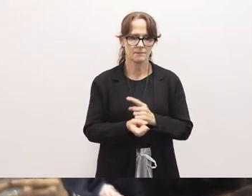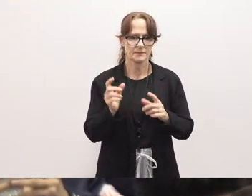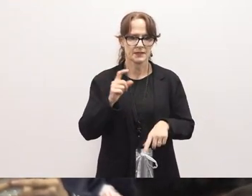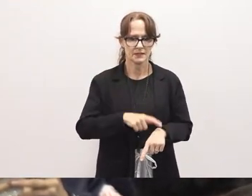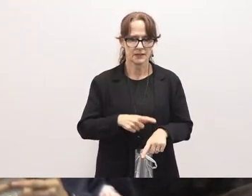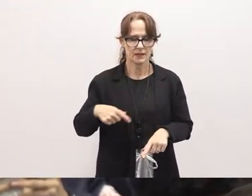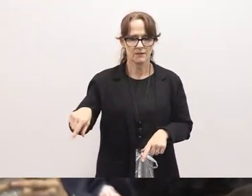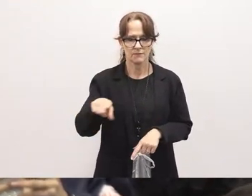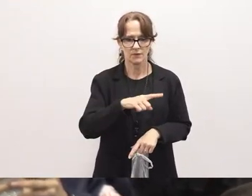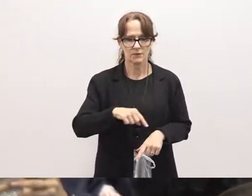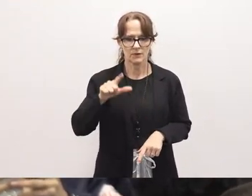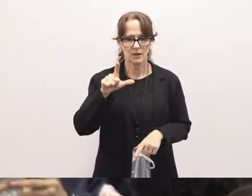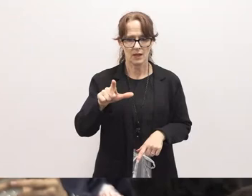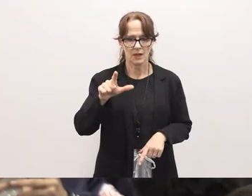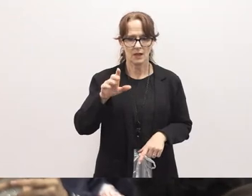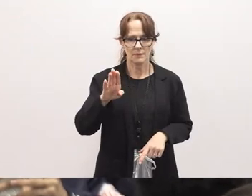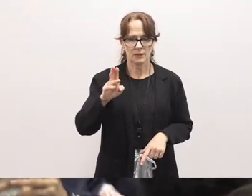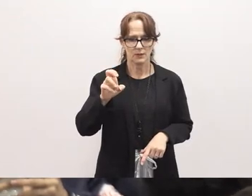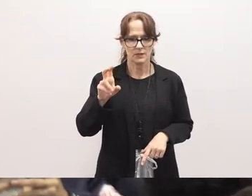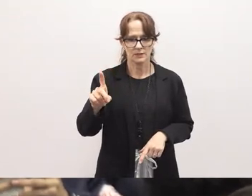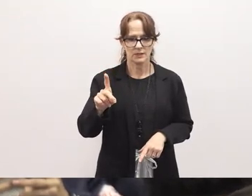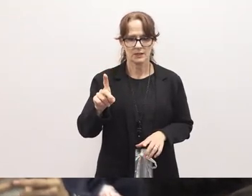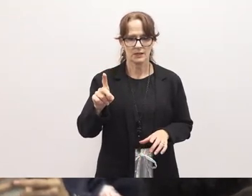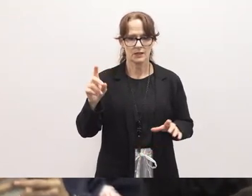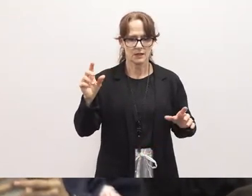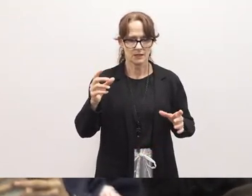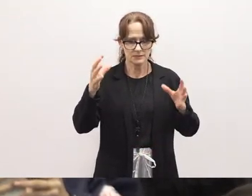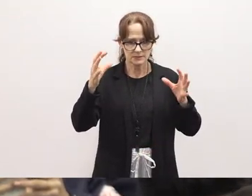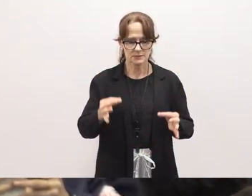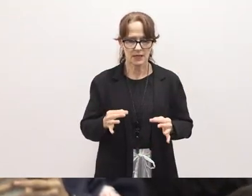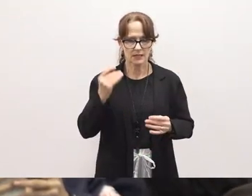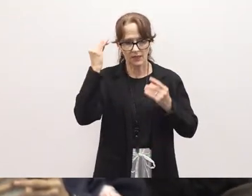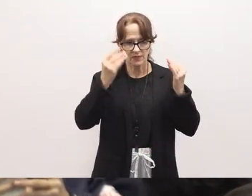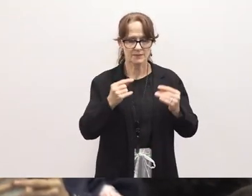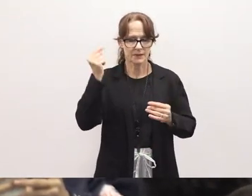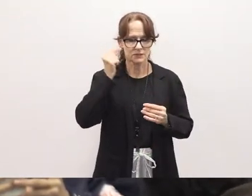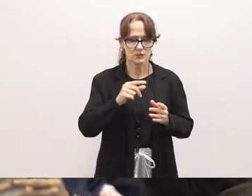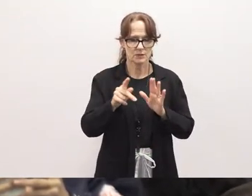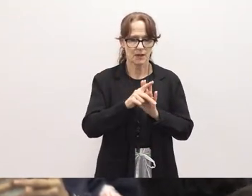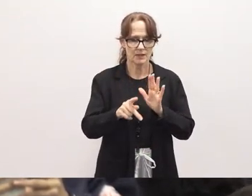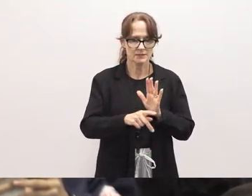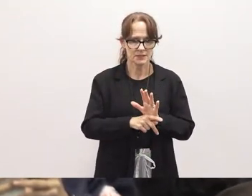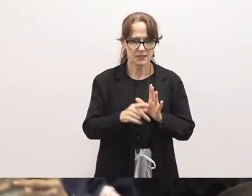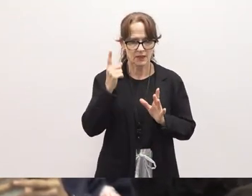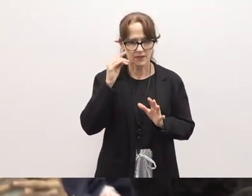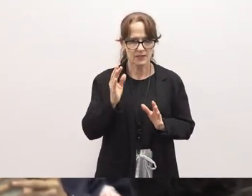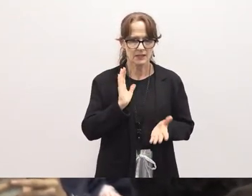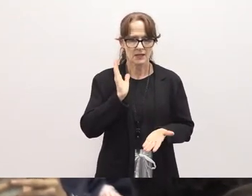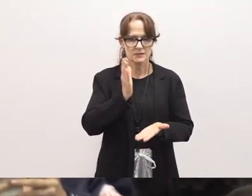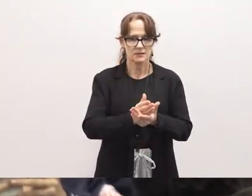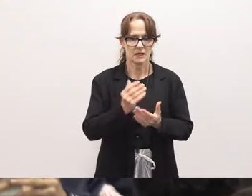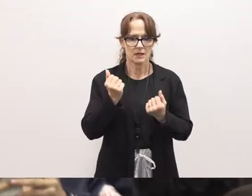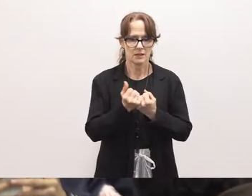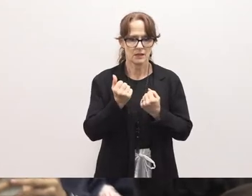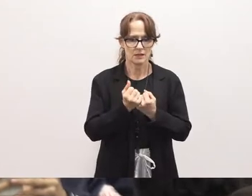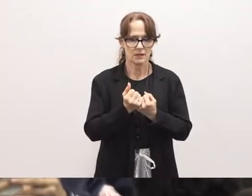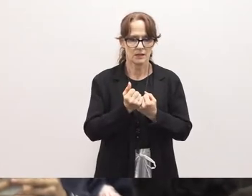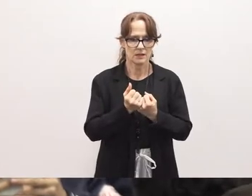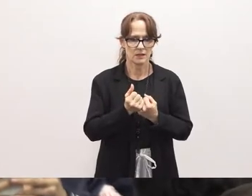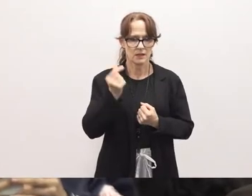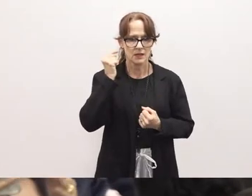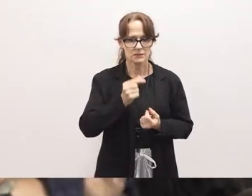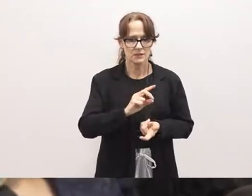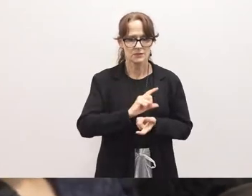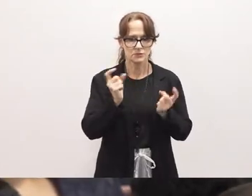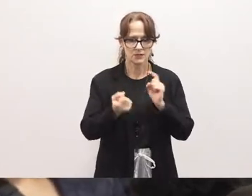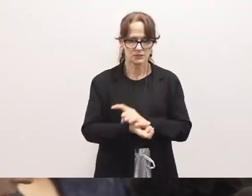time for you, Long Beach Unified School District, to step up, rethink your gender policies, and stop supporting gender transitioning.